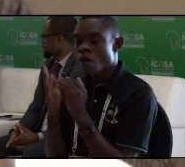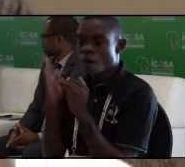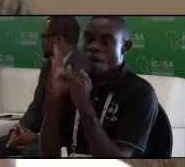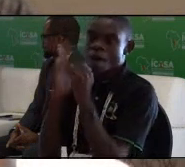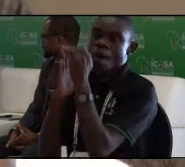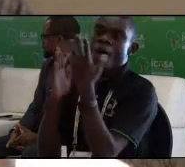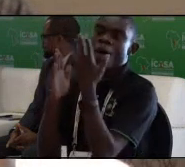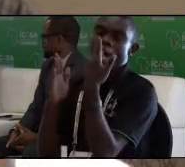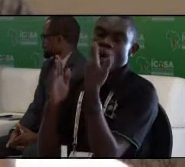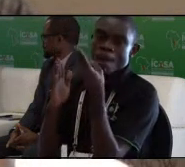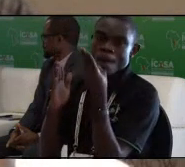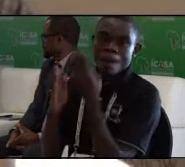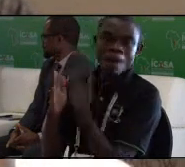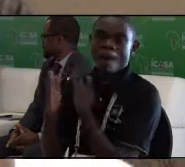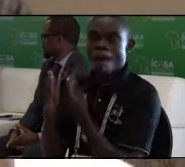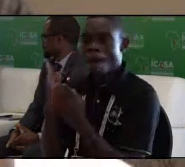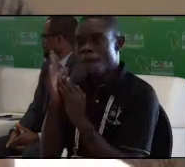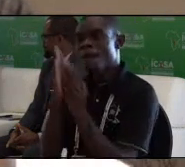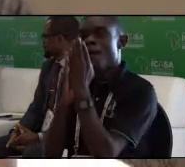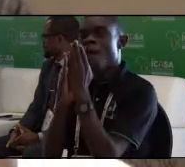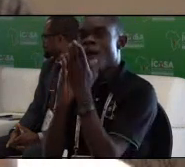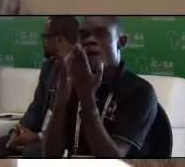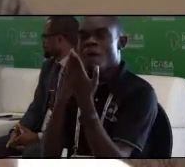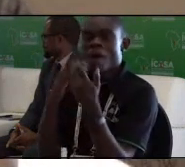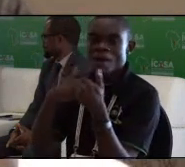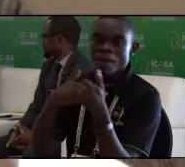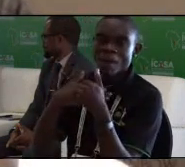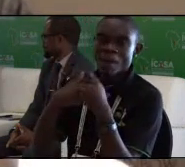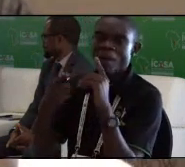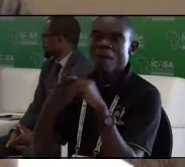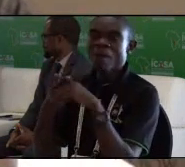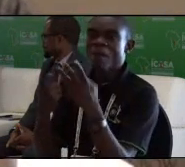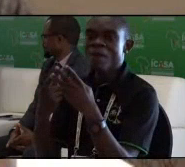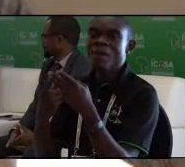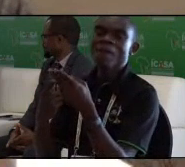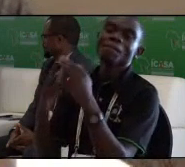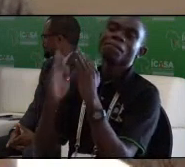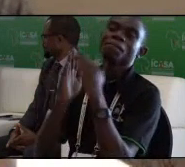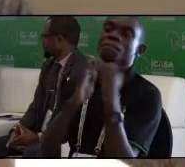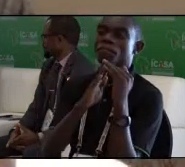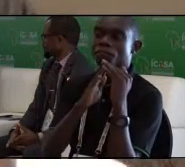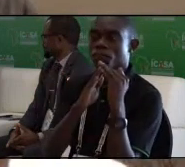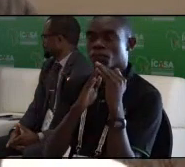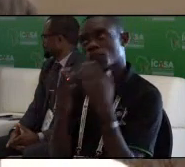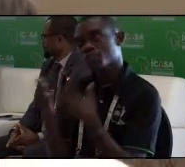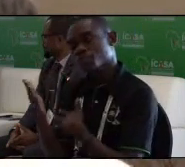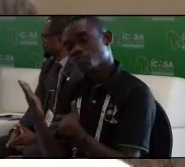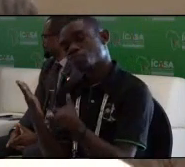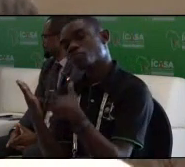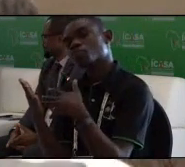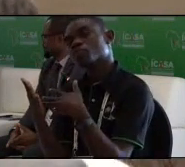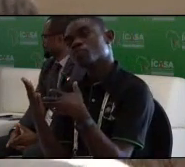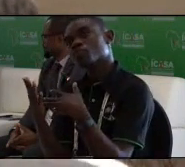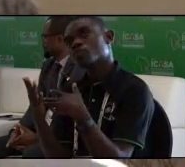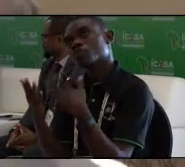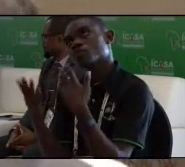keeps increasing, both in the private sector and also in the public sector. So the demand for both blood-based